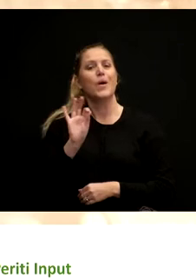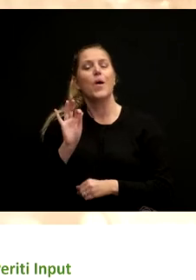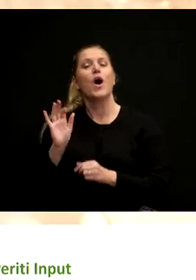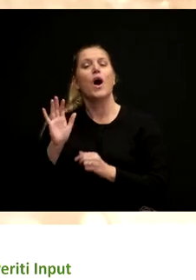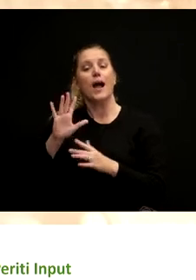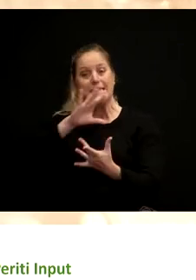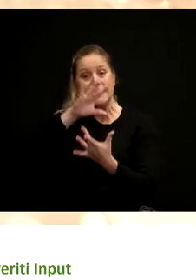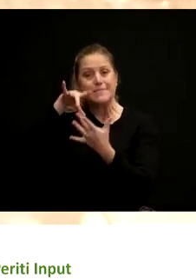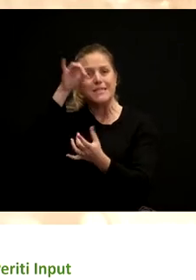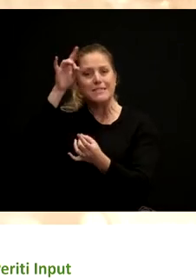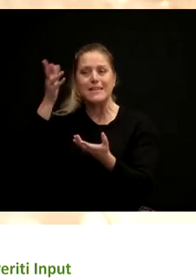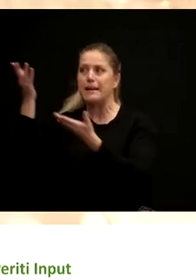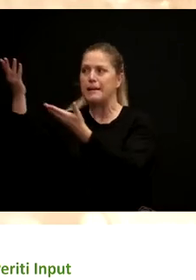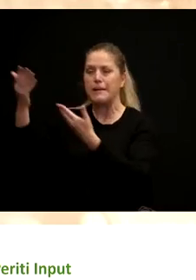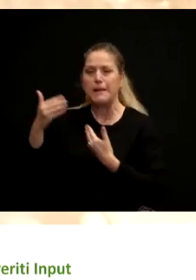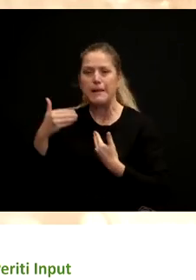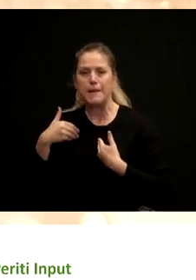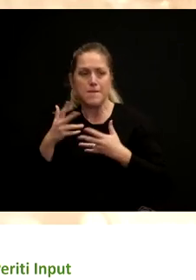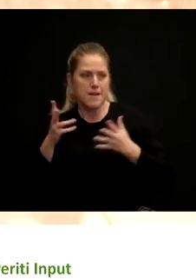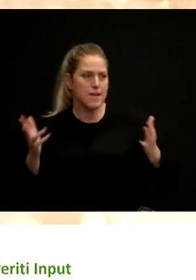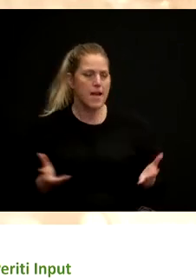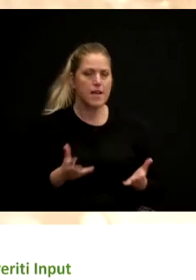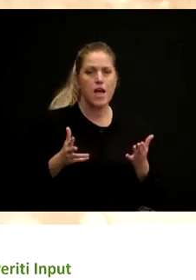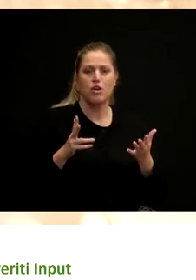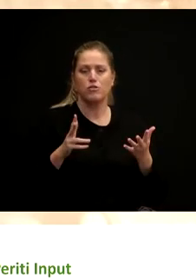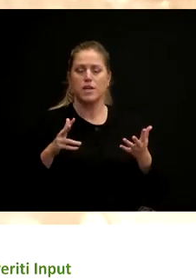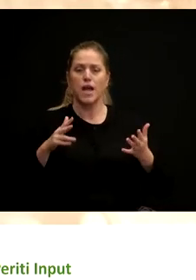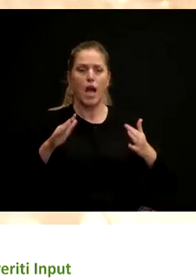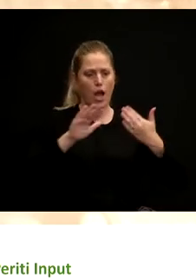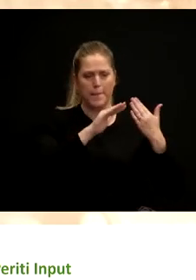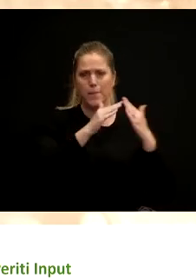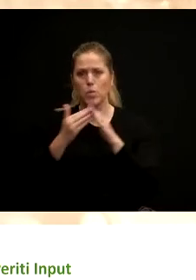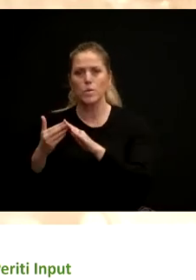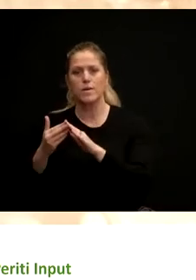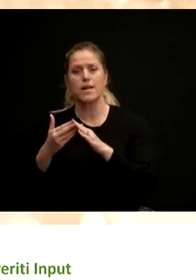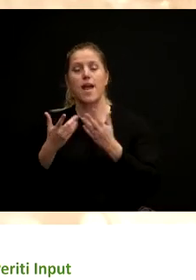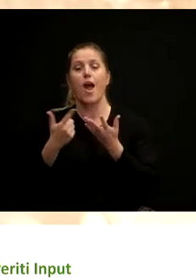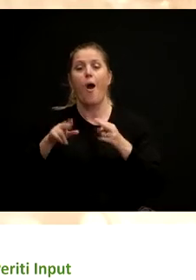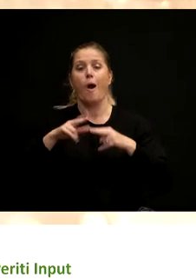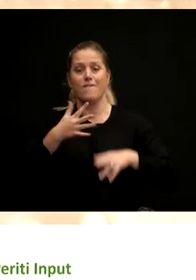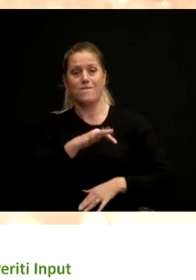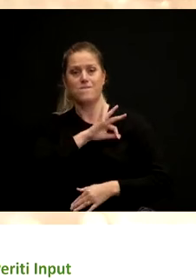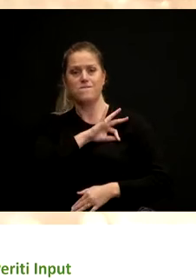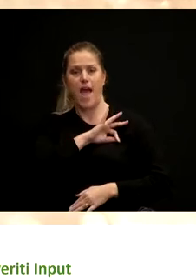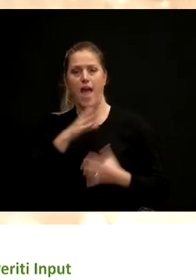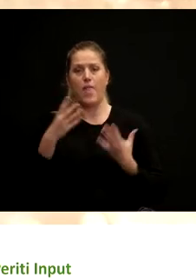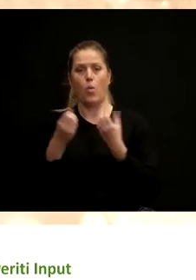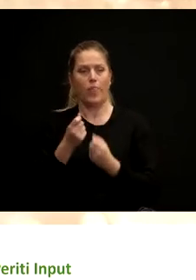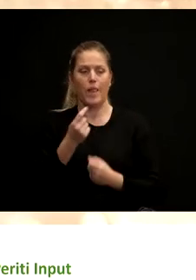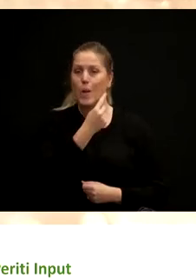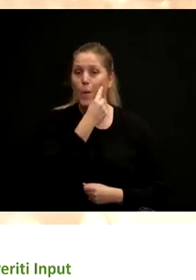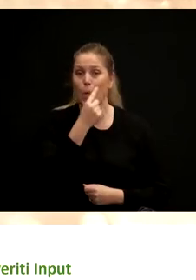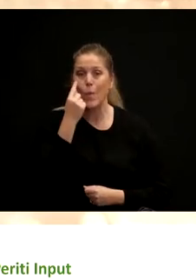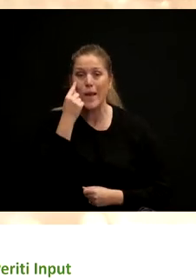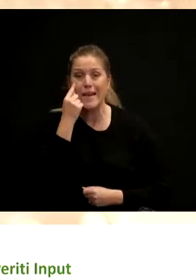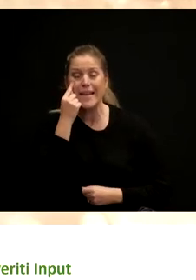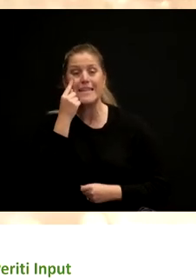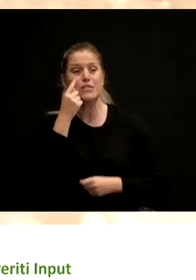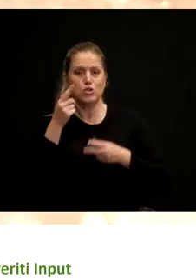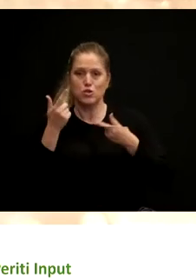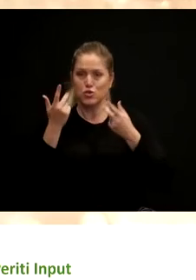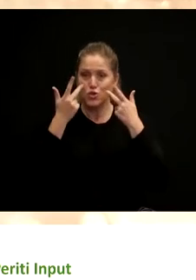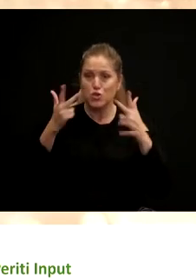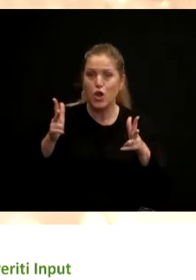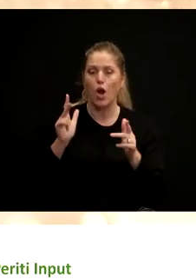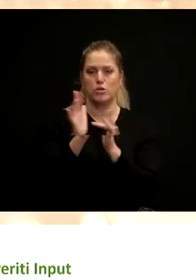a community of faith and witness in Jesus Christ. That's us. That's the